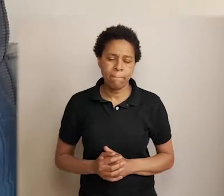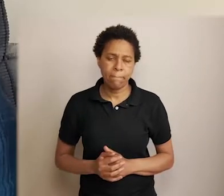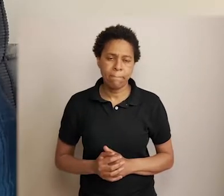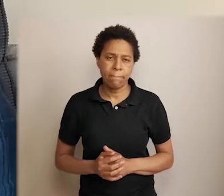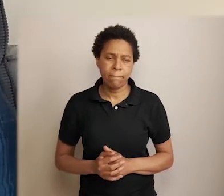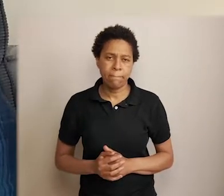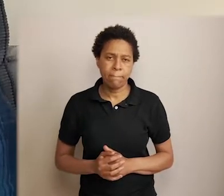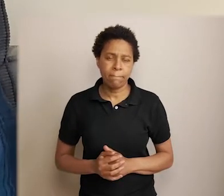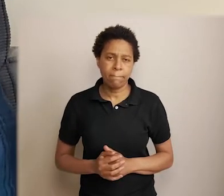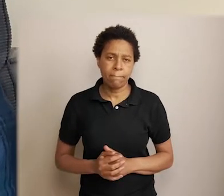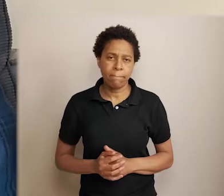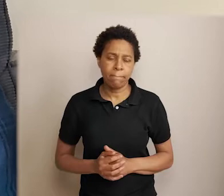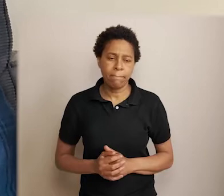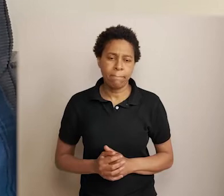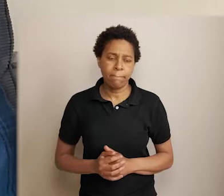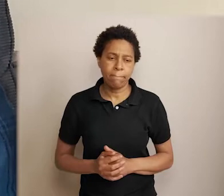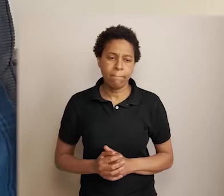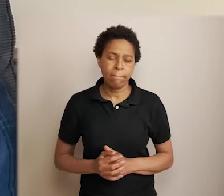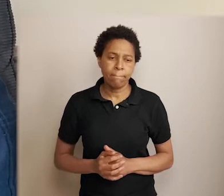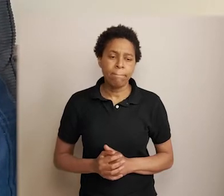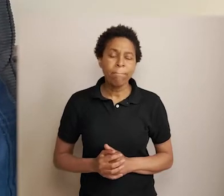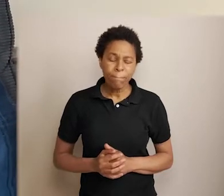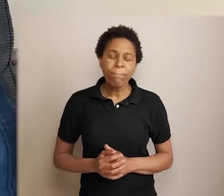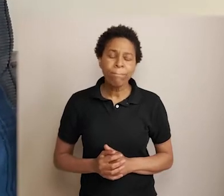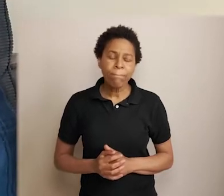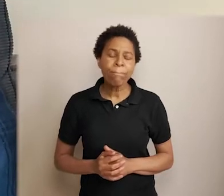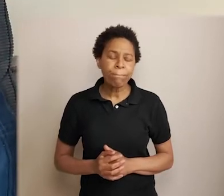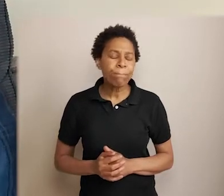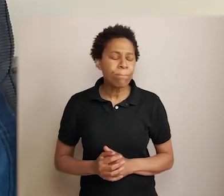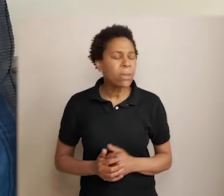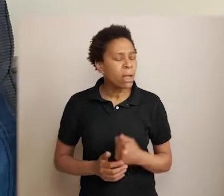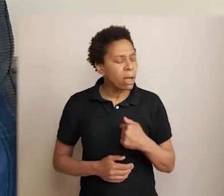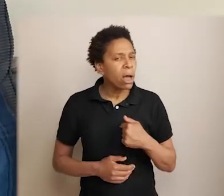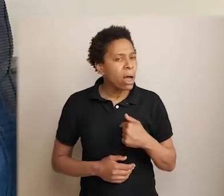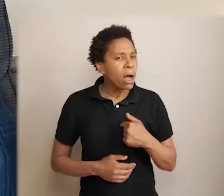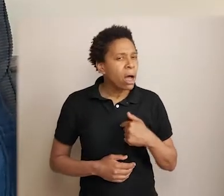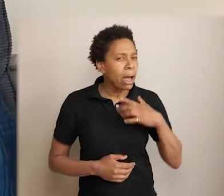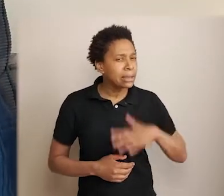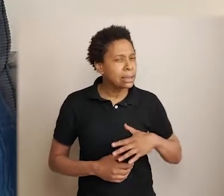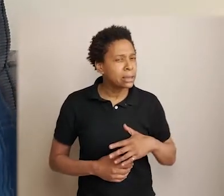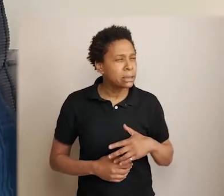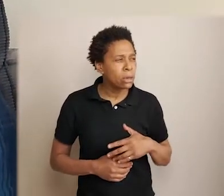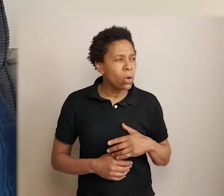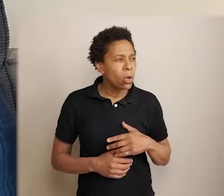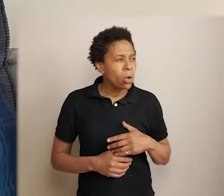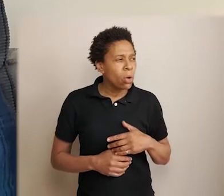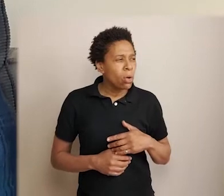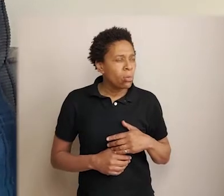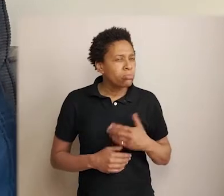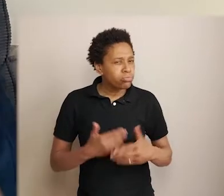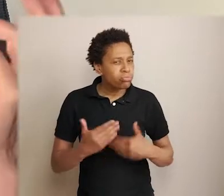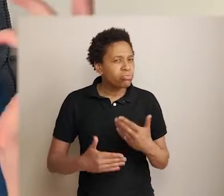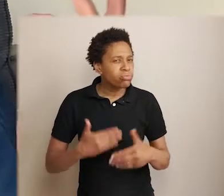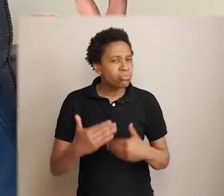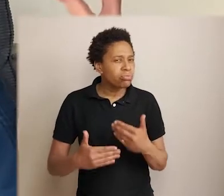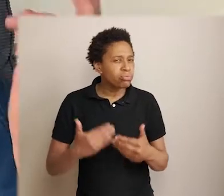Hi. Took me a long time to identify as a lesbian, and longer still to have the courage to act on it. I